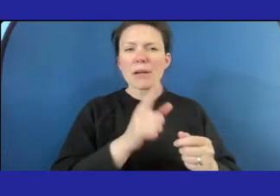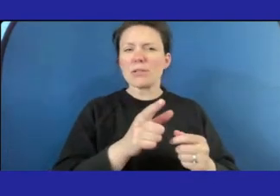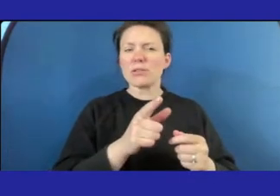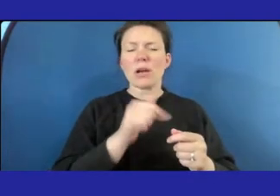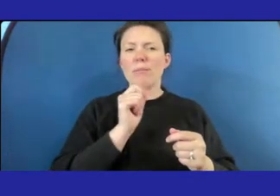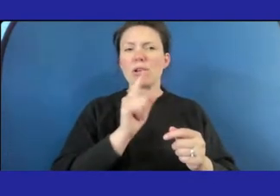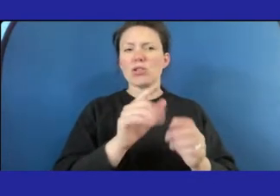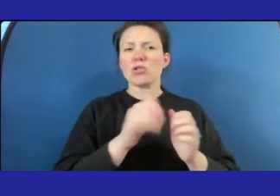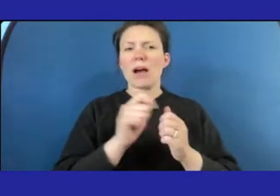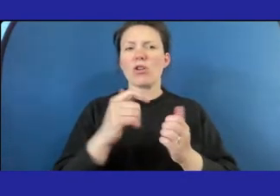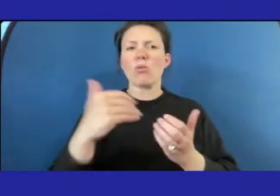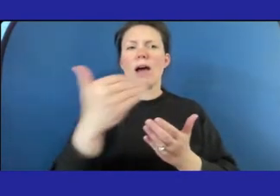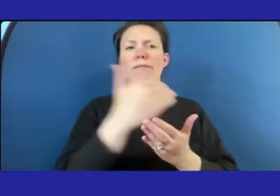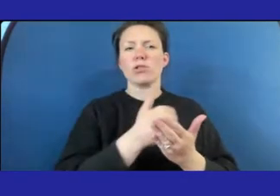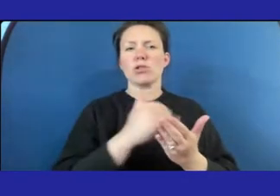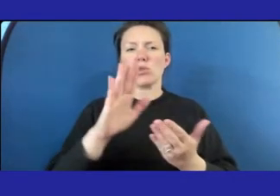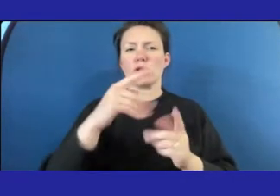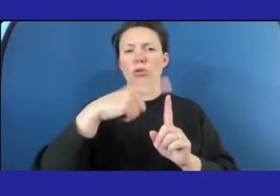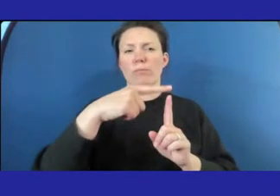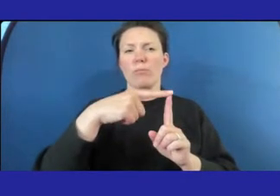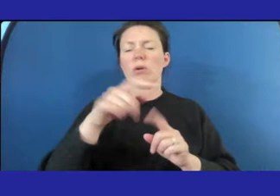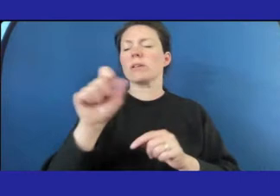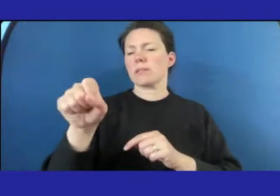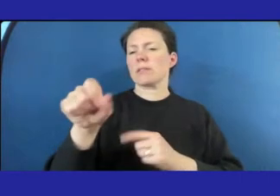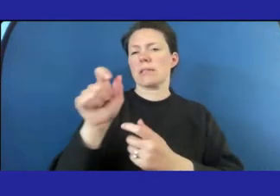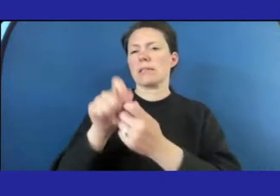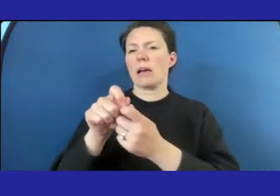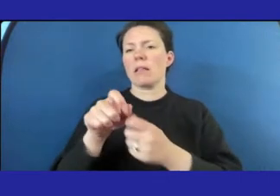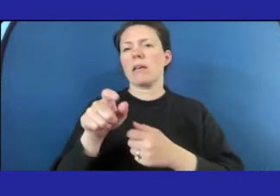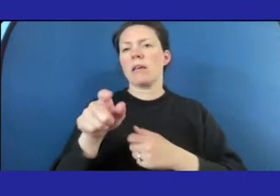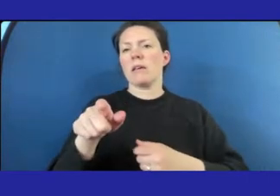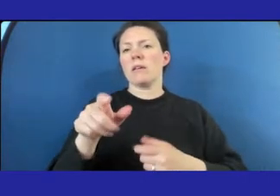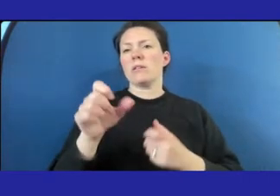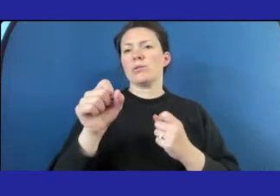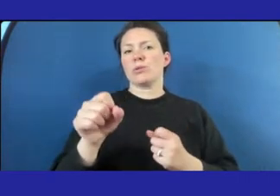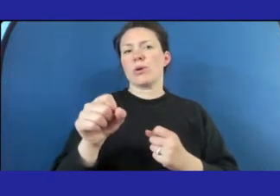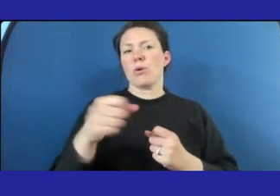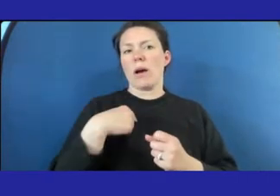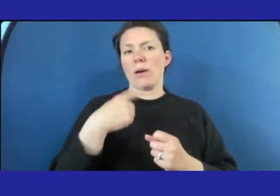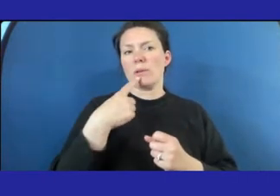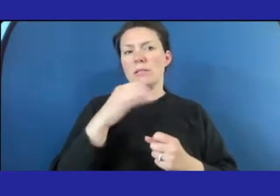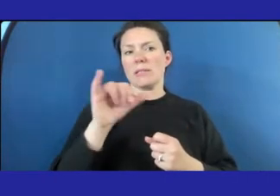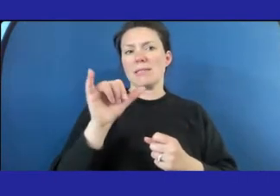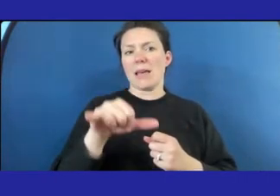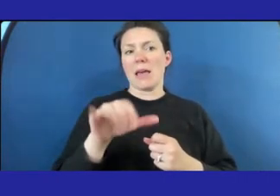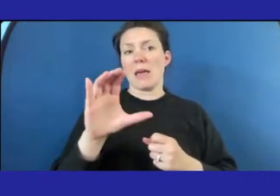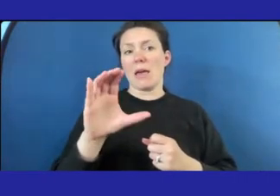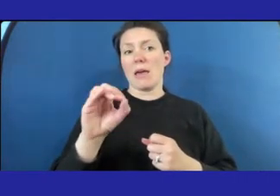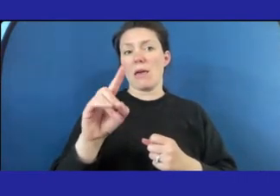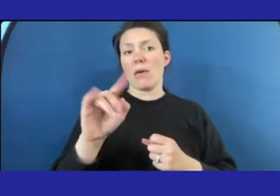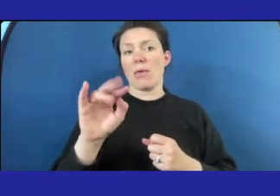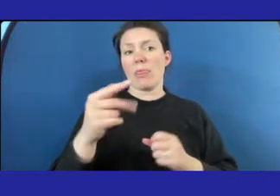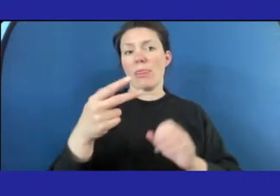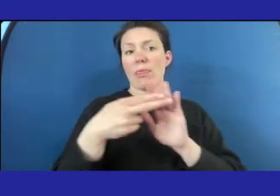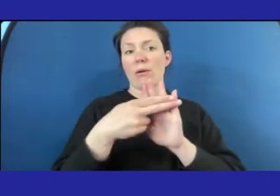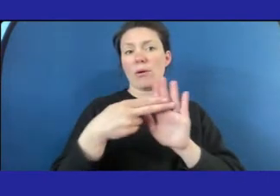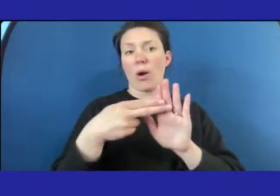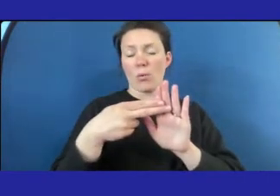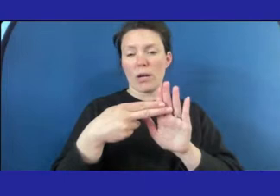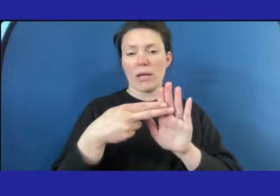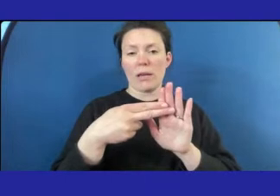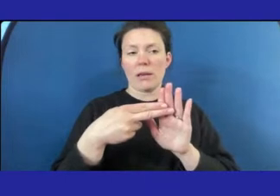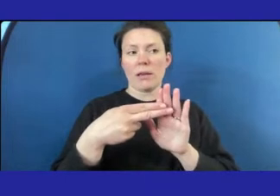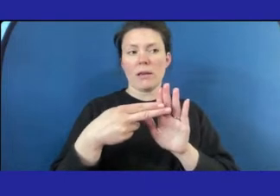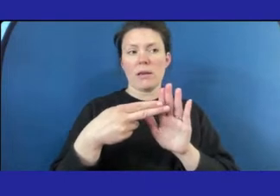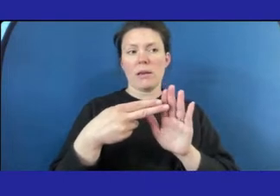the points that you need. Exactly. So I would say that The coding is intended to